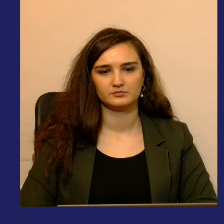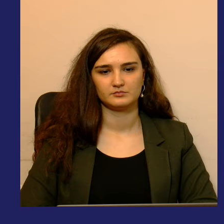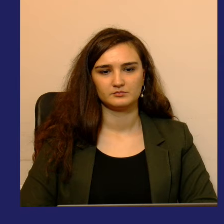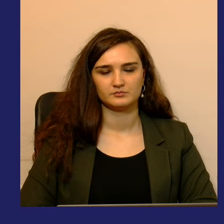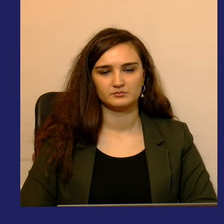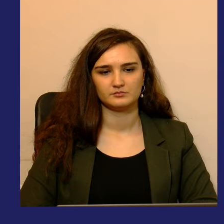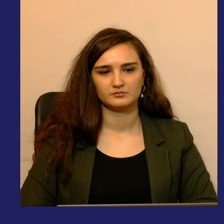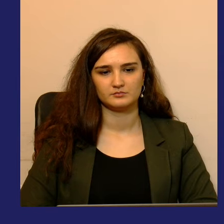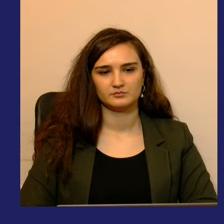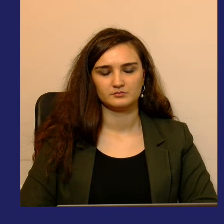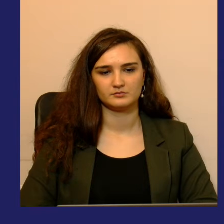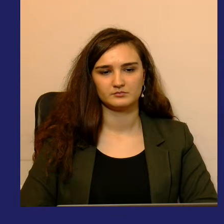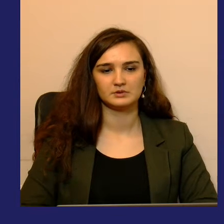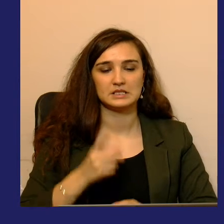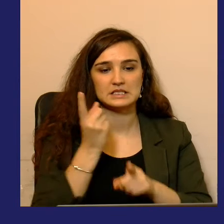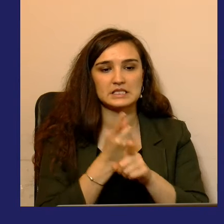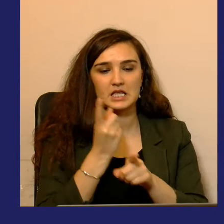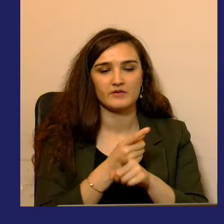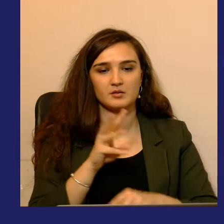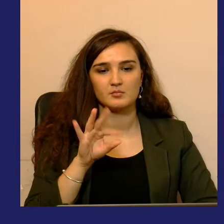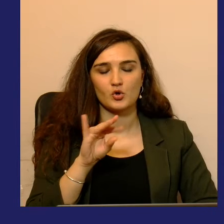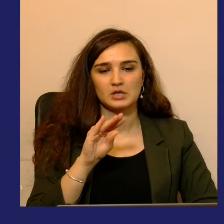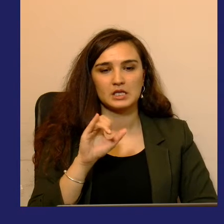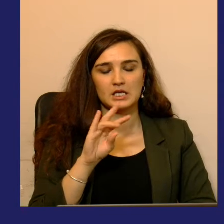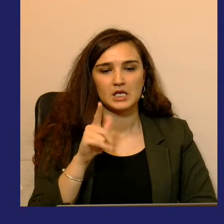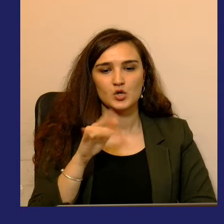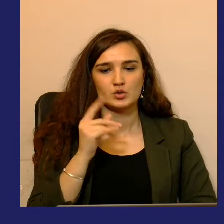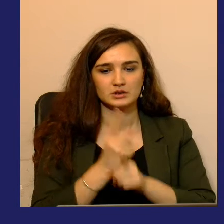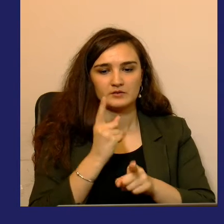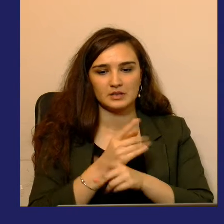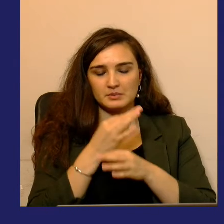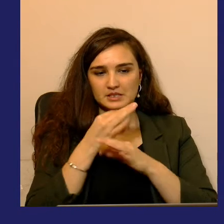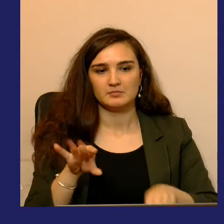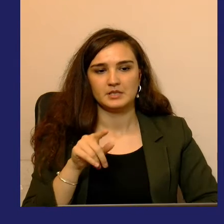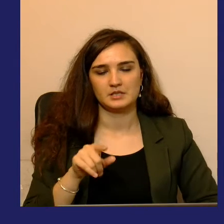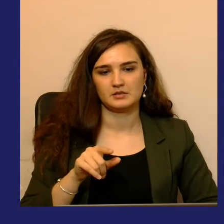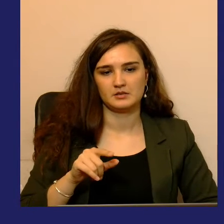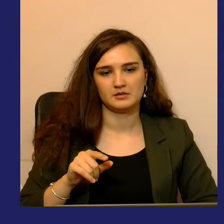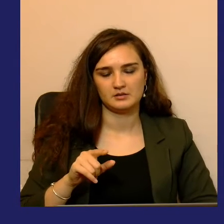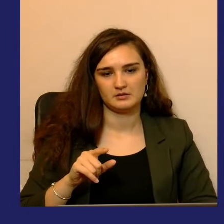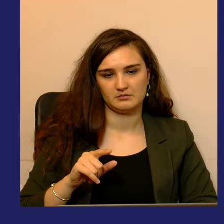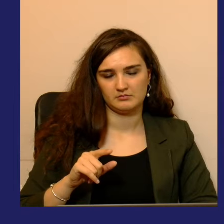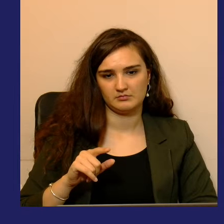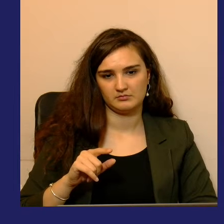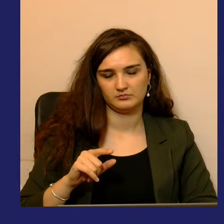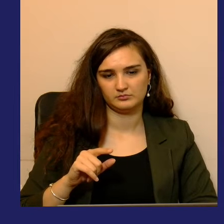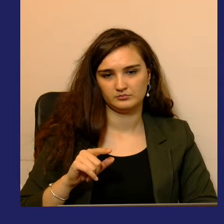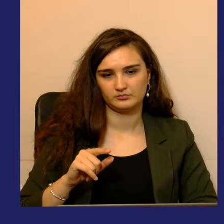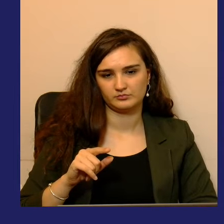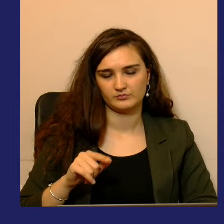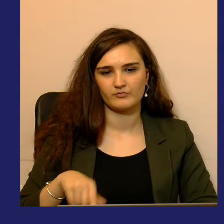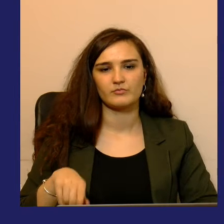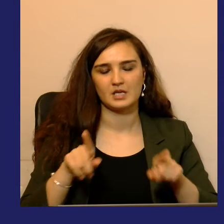was one example of that. I don't know that that really is the right answer, particularly when you have a situation like this where you need